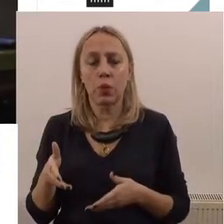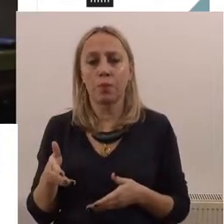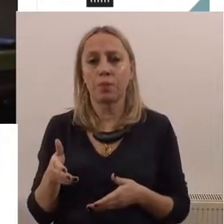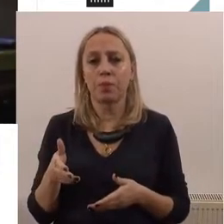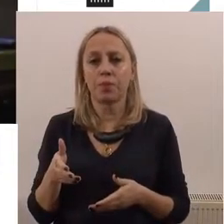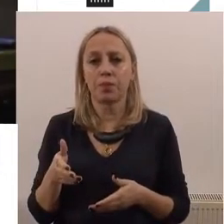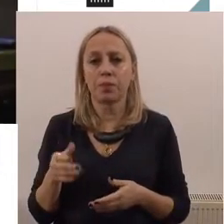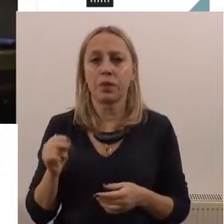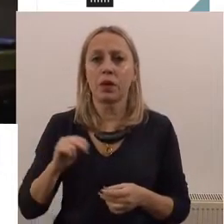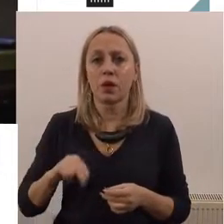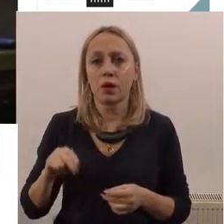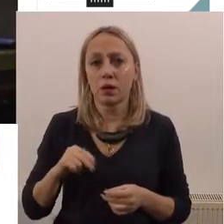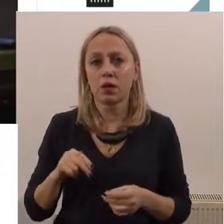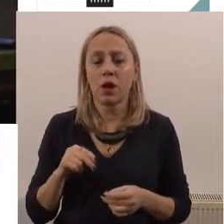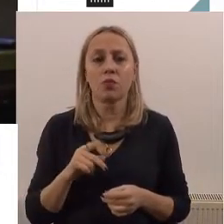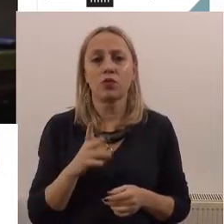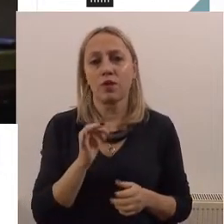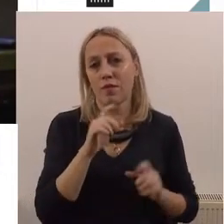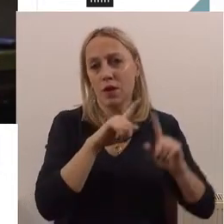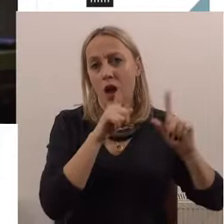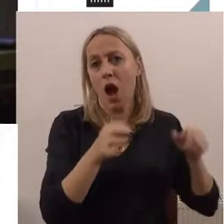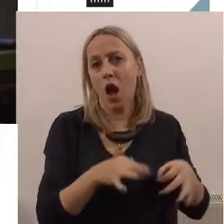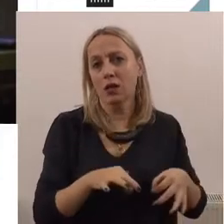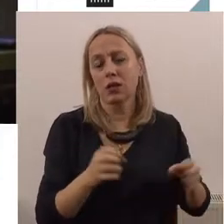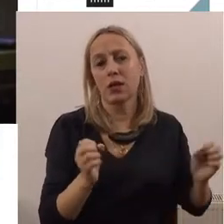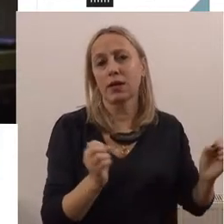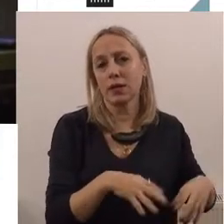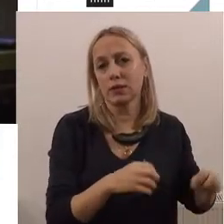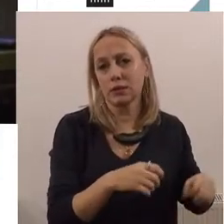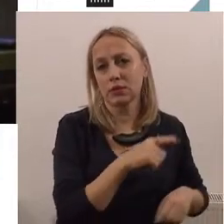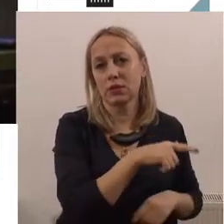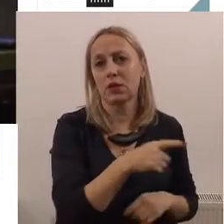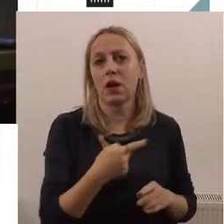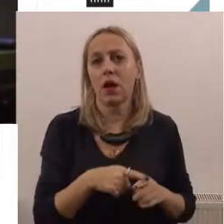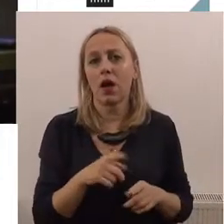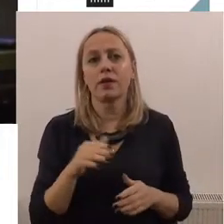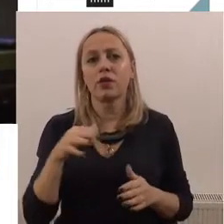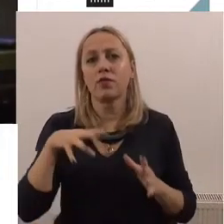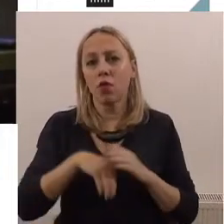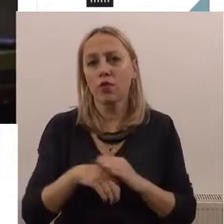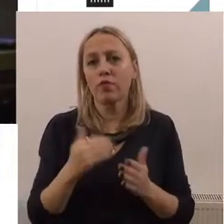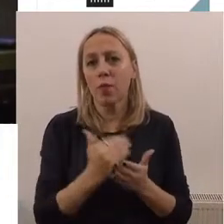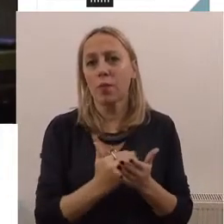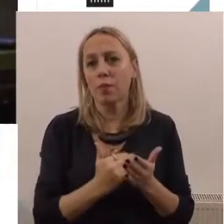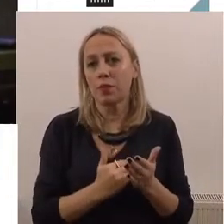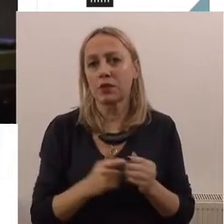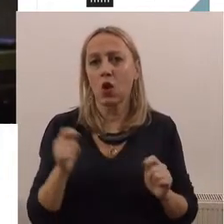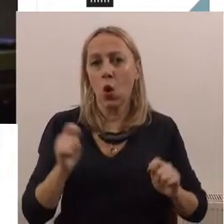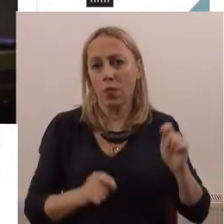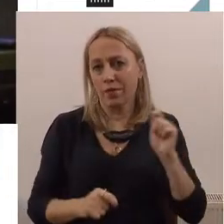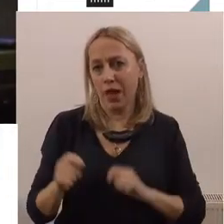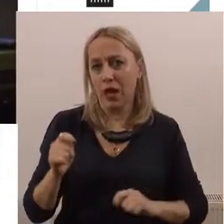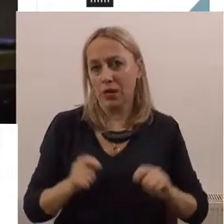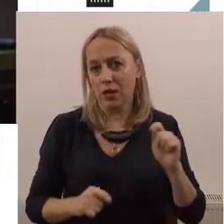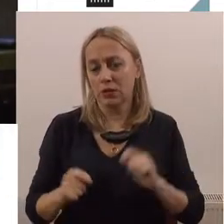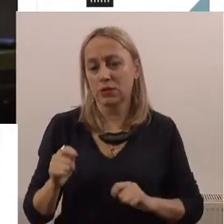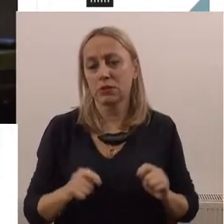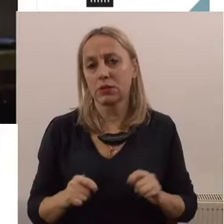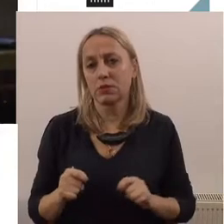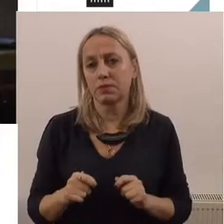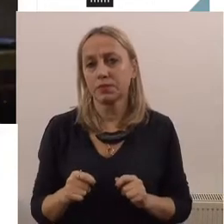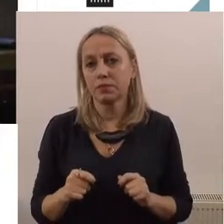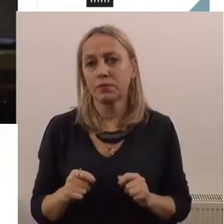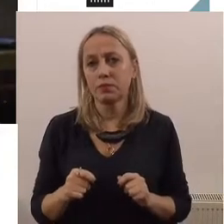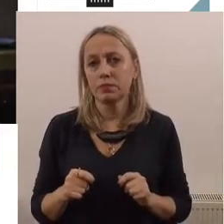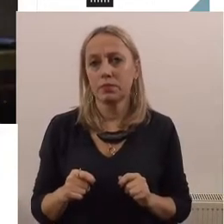Lots of statements were made here about working in residences, because this is part of the